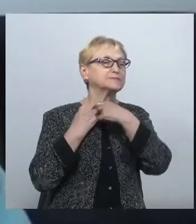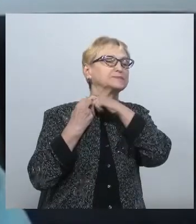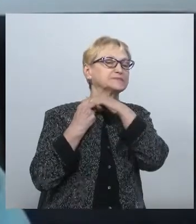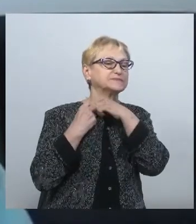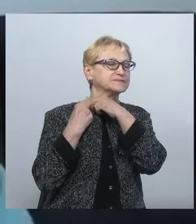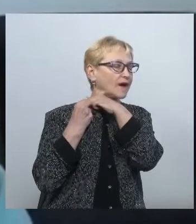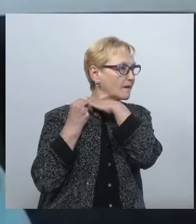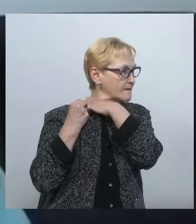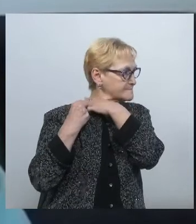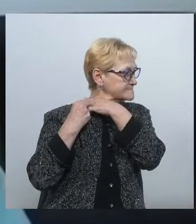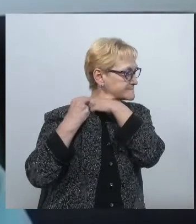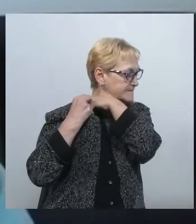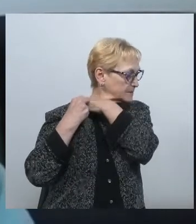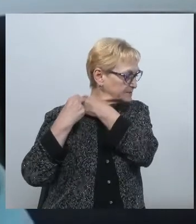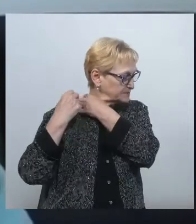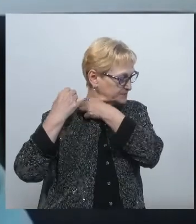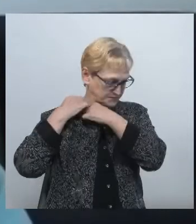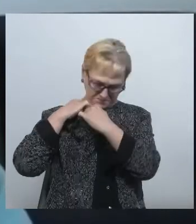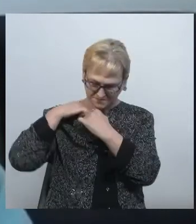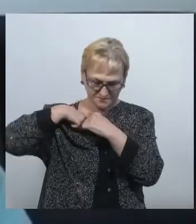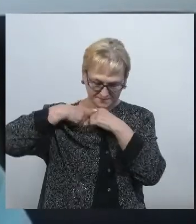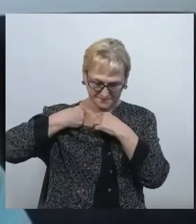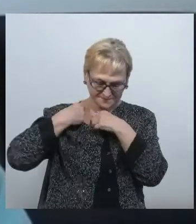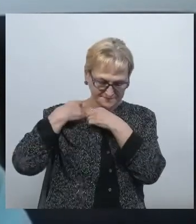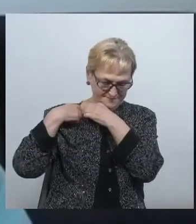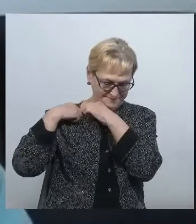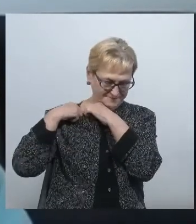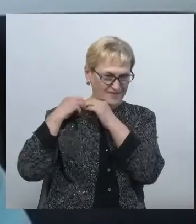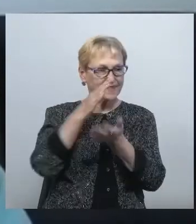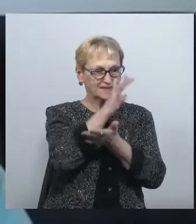very subjectively, even sometimes. They were openly